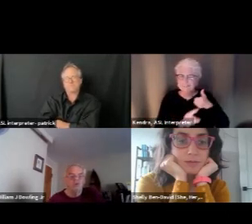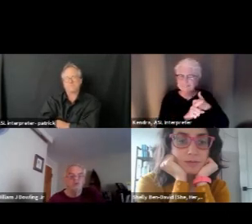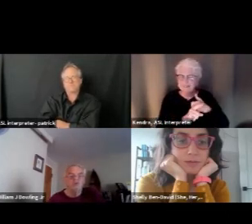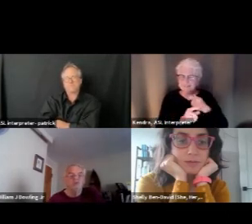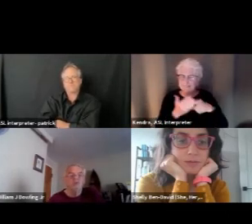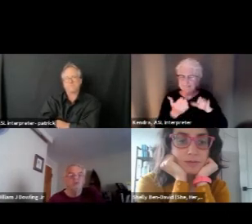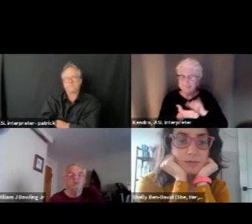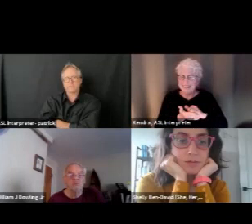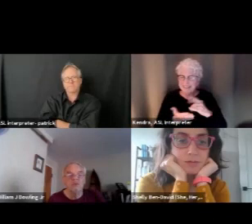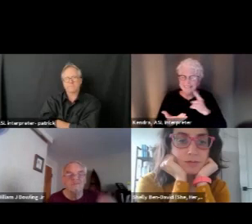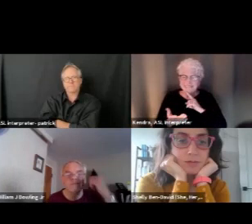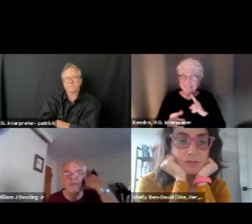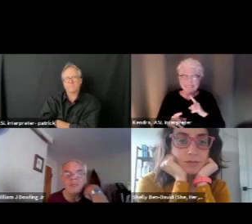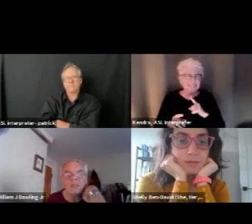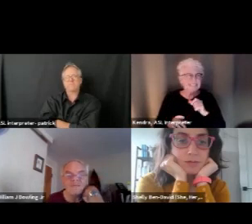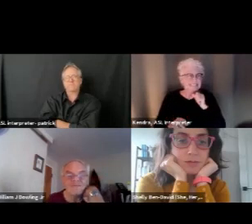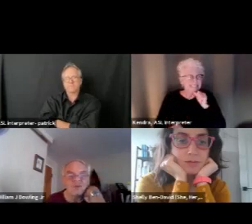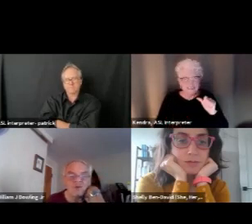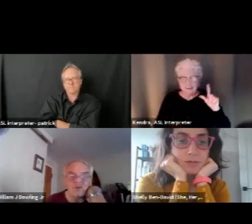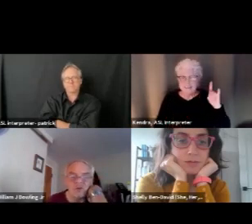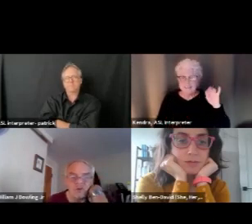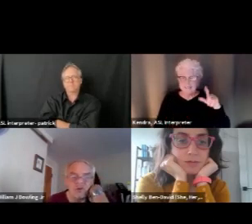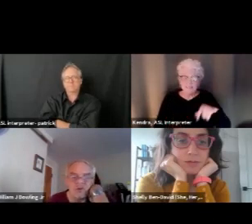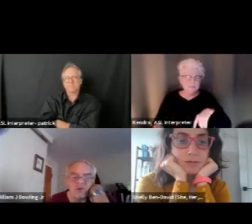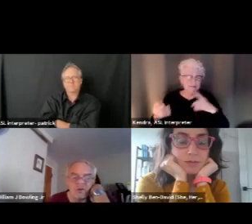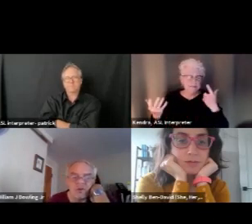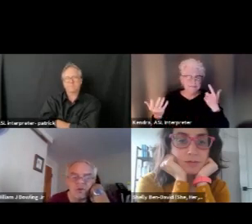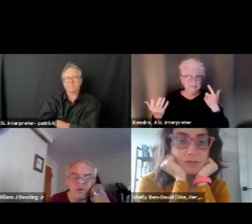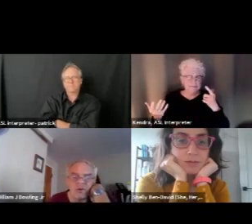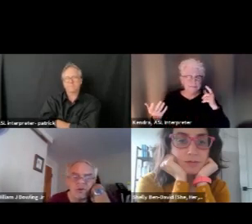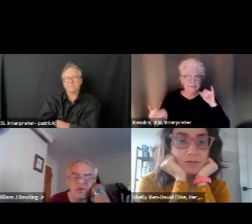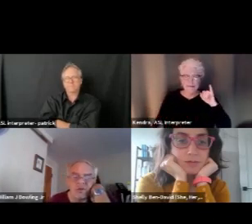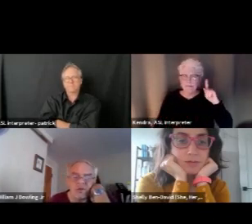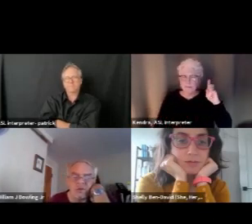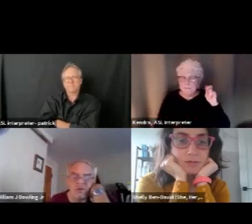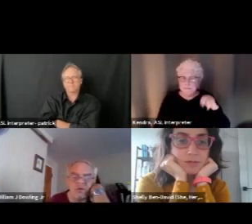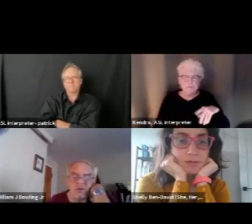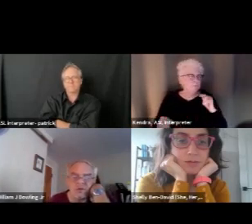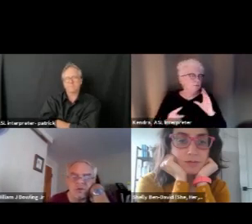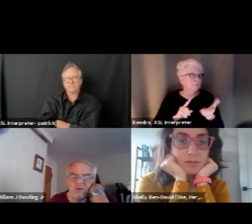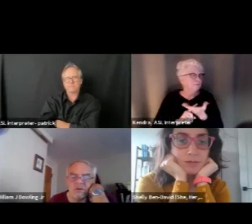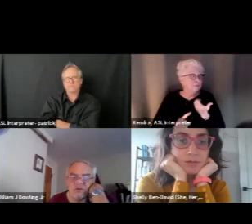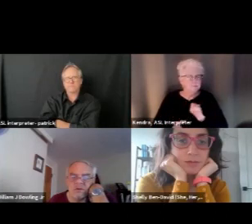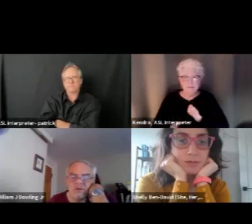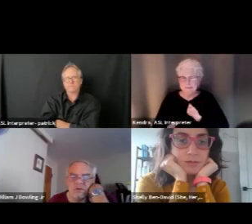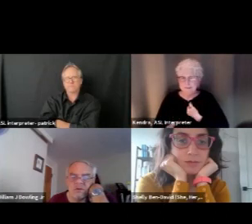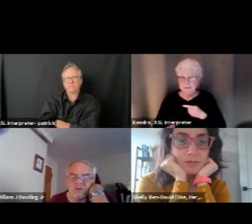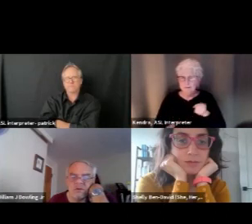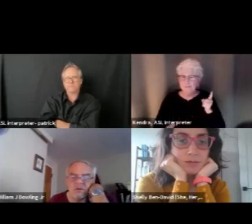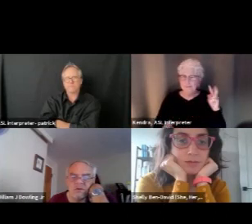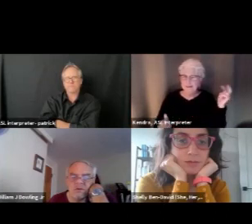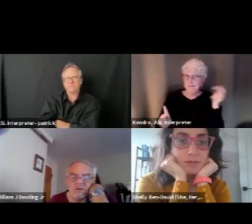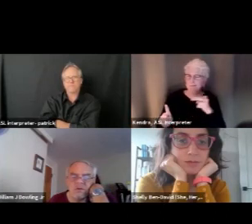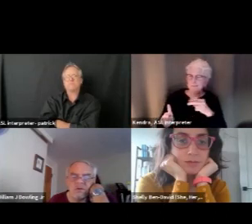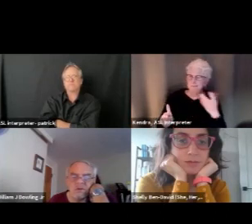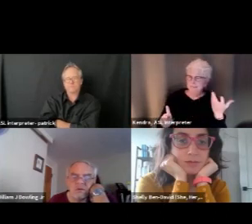that ever occurs. It's all an illusion. It never happens. It's just people trying to convince themselves and trying to search for benefits in